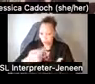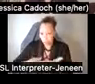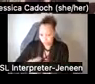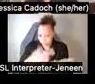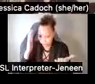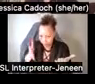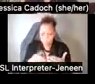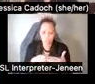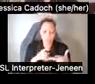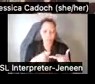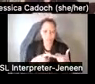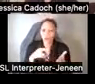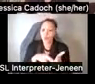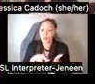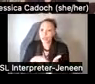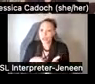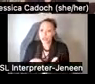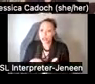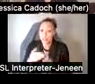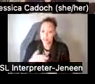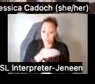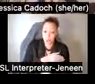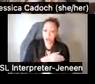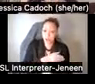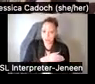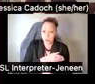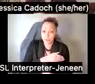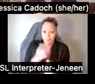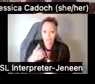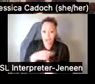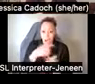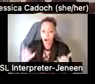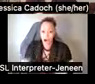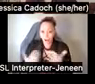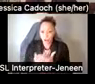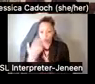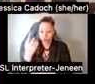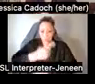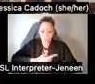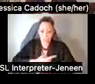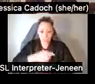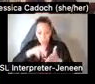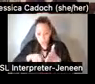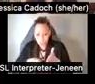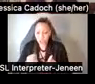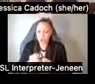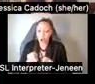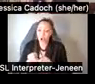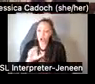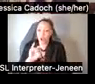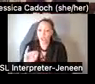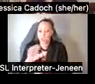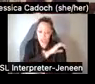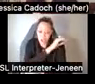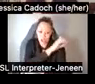research that has happened prior to, you know, our current modern day research and clinical trials that are happening. So